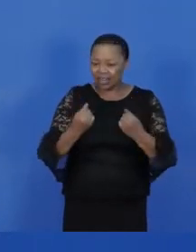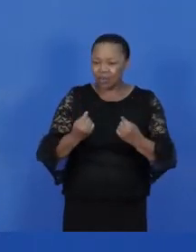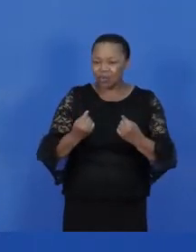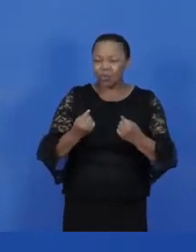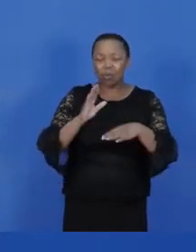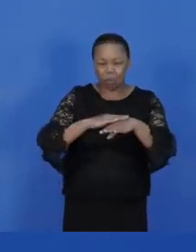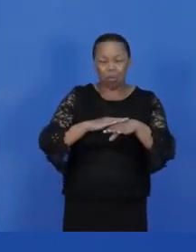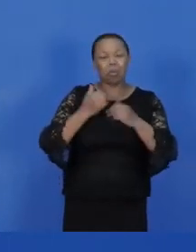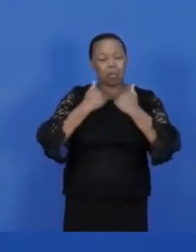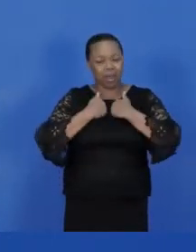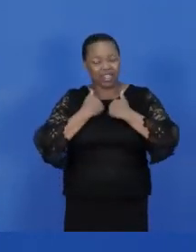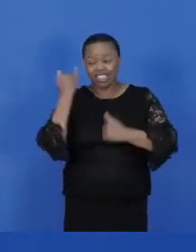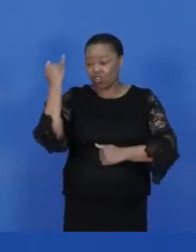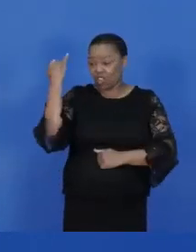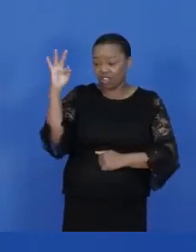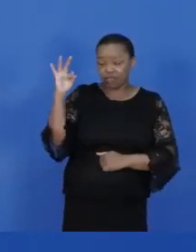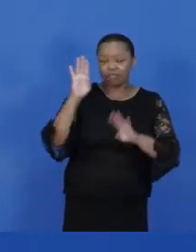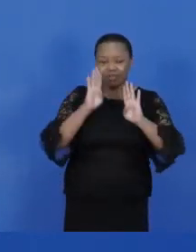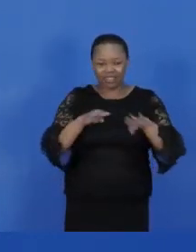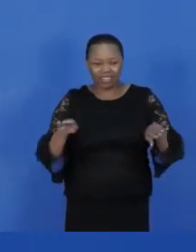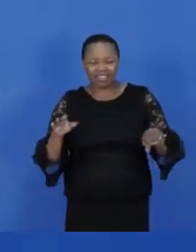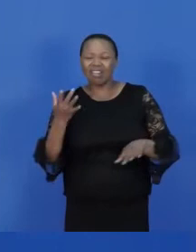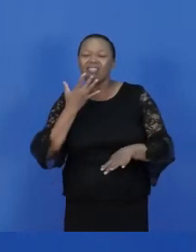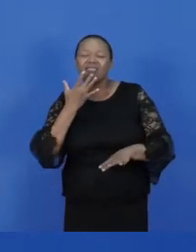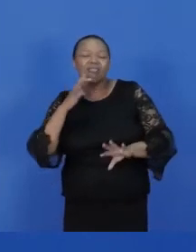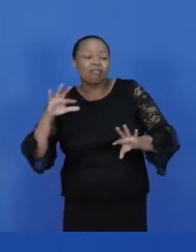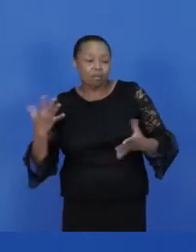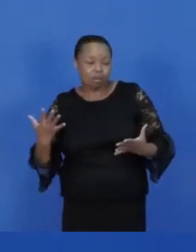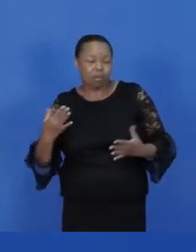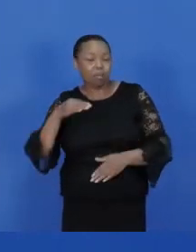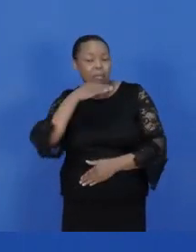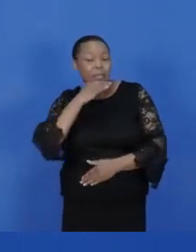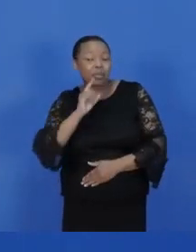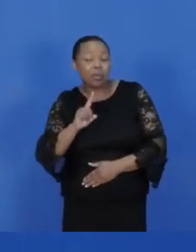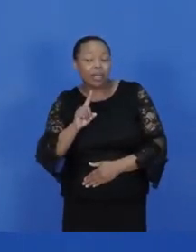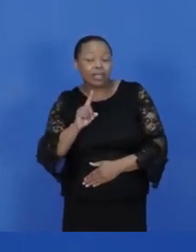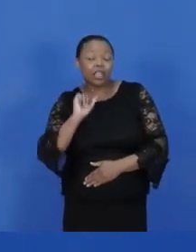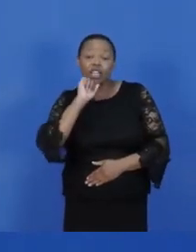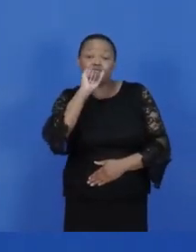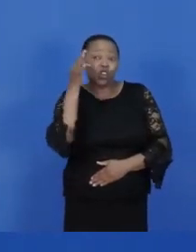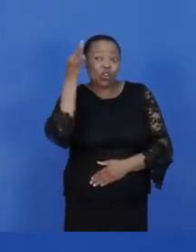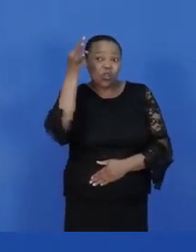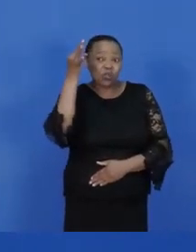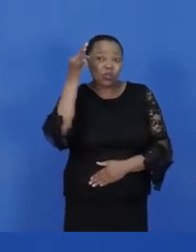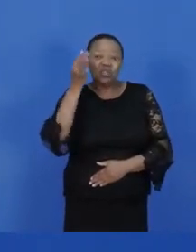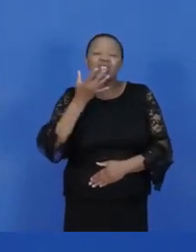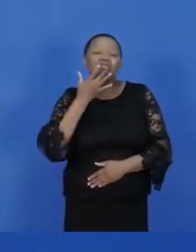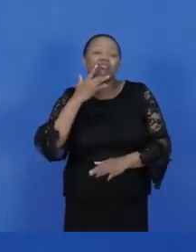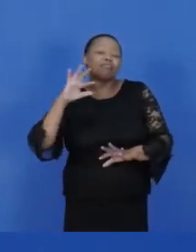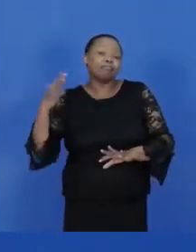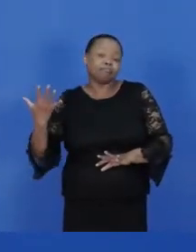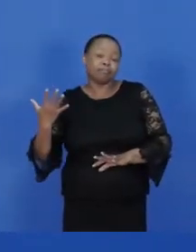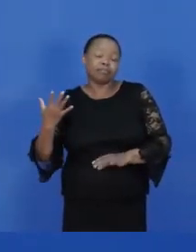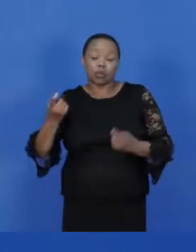yourself. So if your children, you know, are not taken care of, it means your future is not taken care of. So